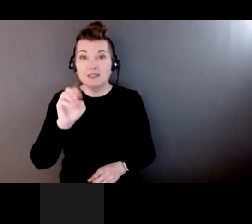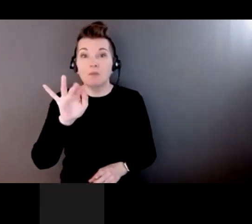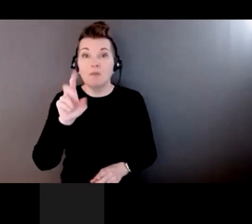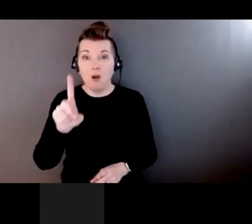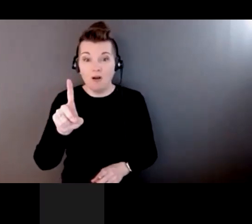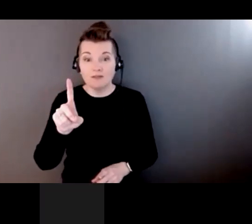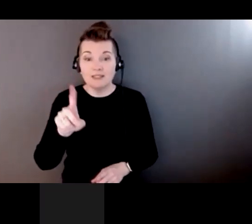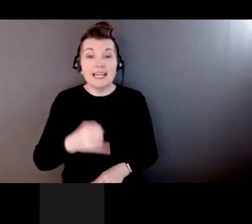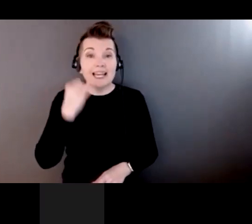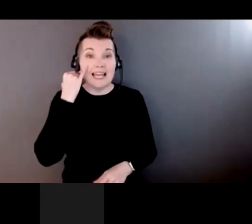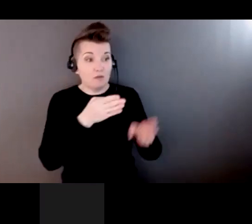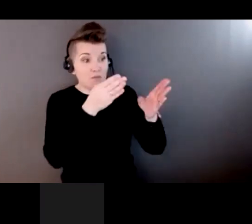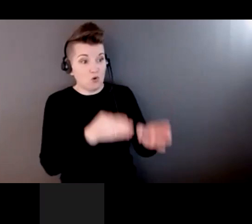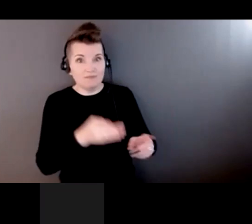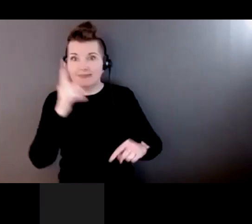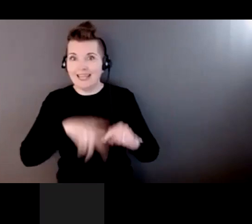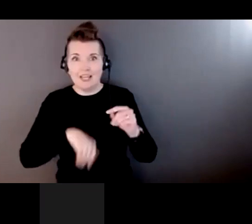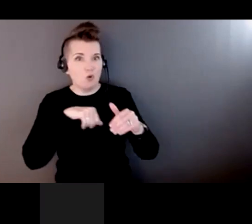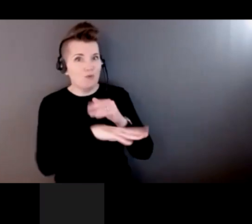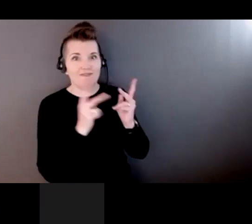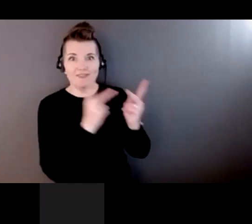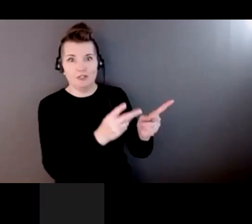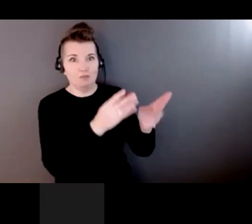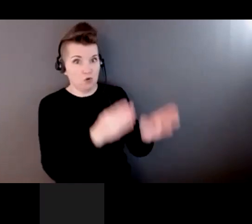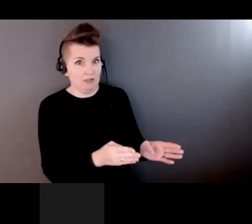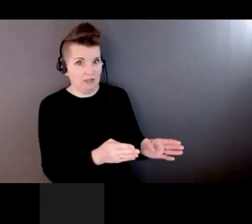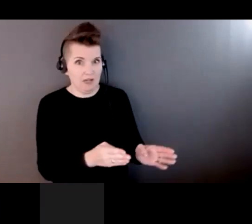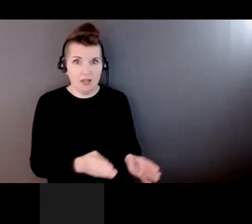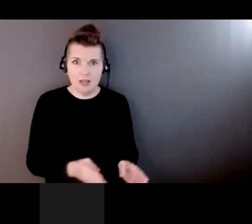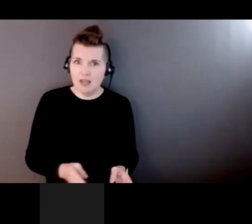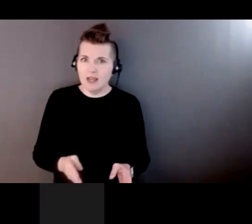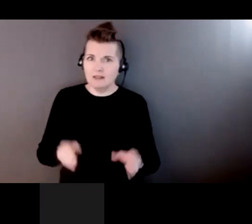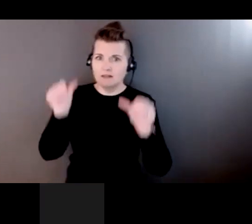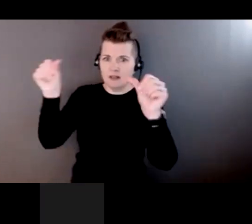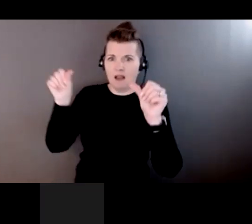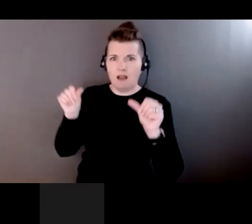within long-term care? Does the notice get put on the front door of the long-term care building?